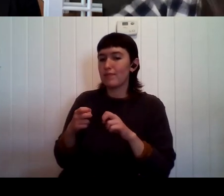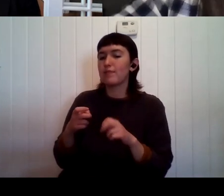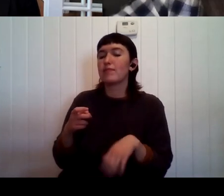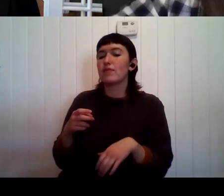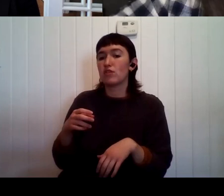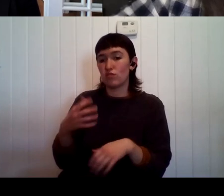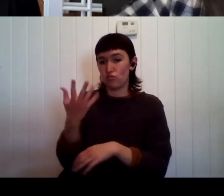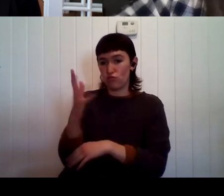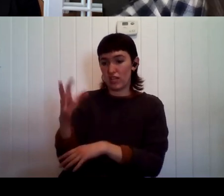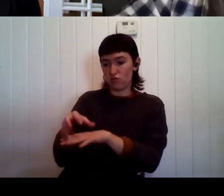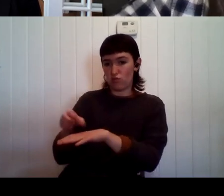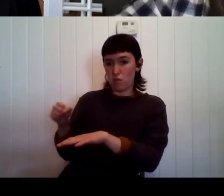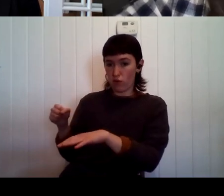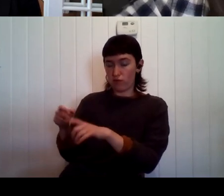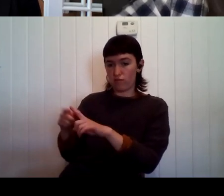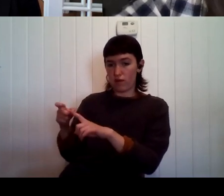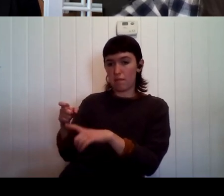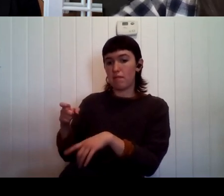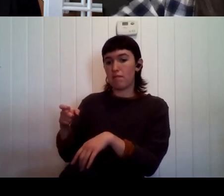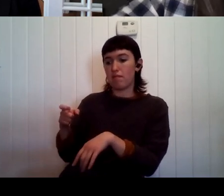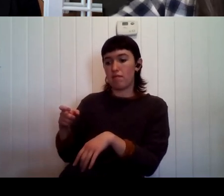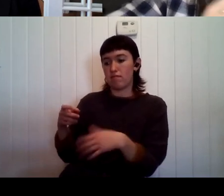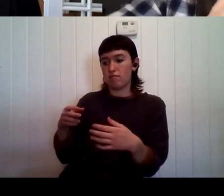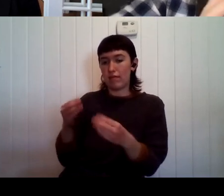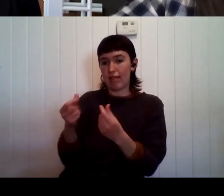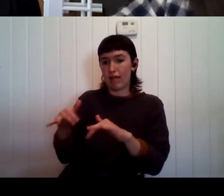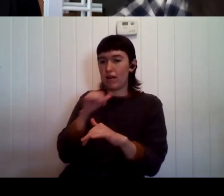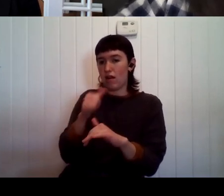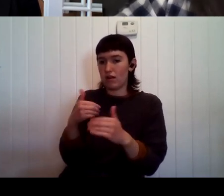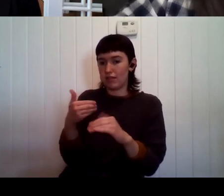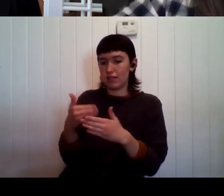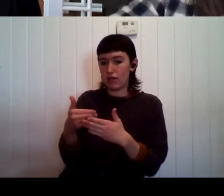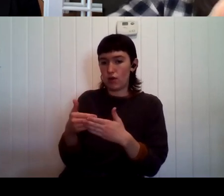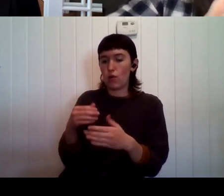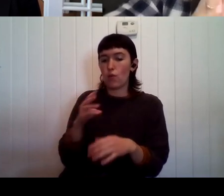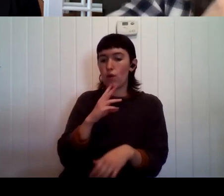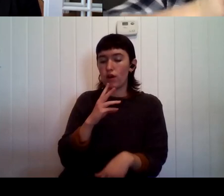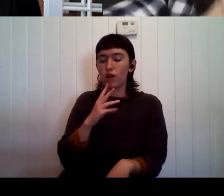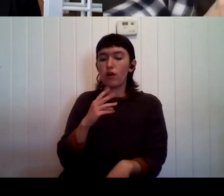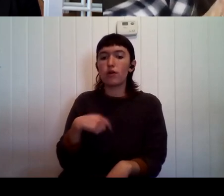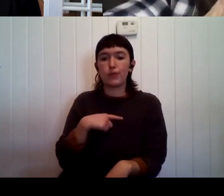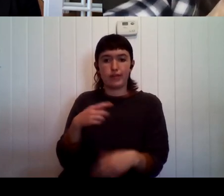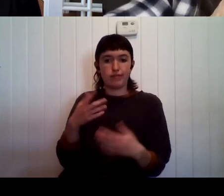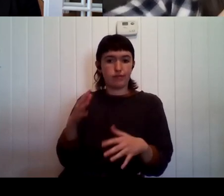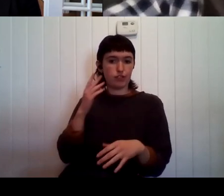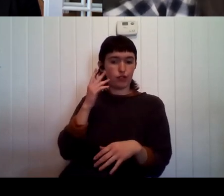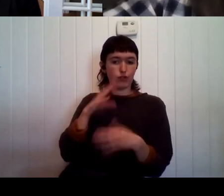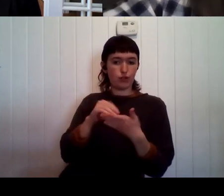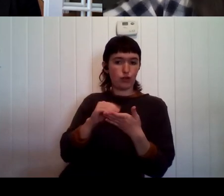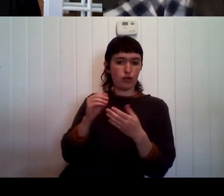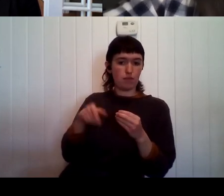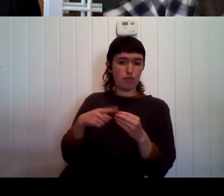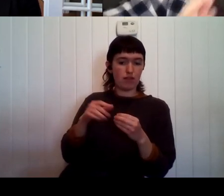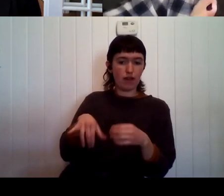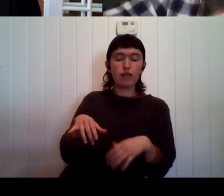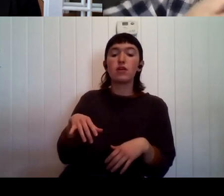we actually just had a session on this for adults back in December, all about soil, is that the soil in a place is really, really